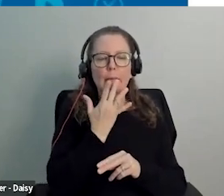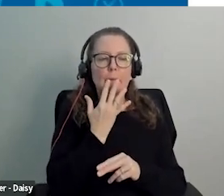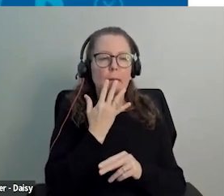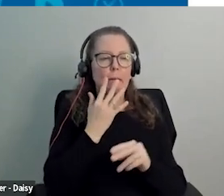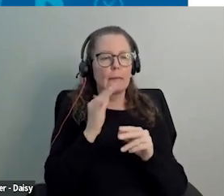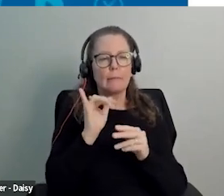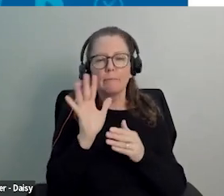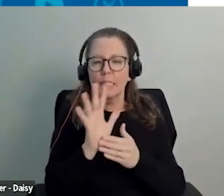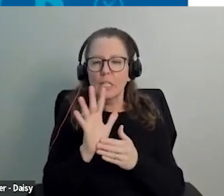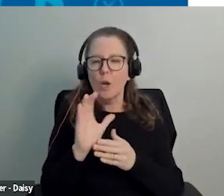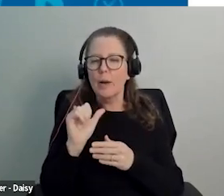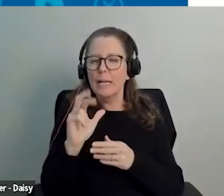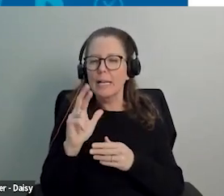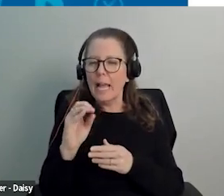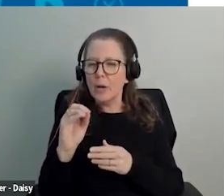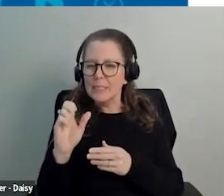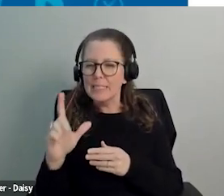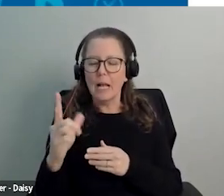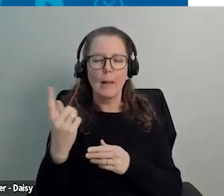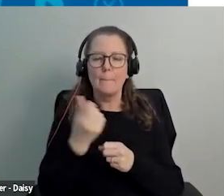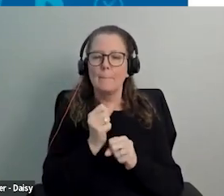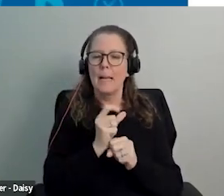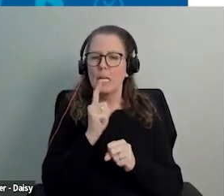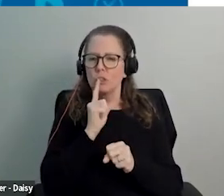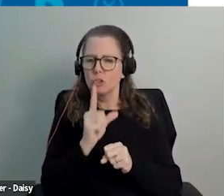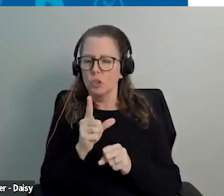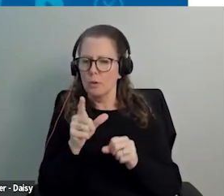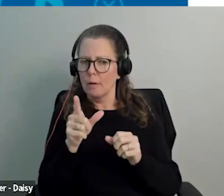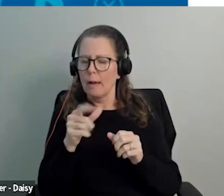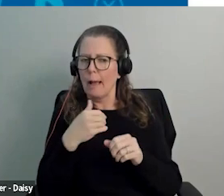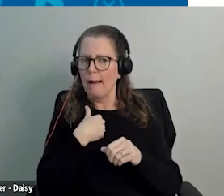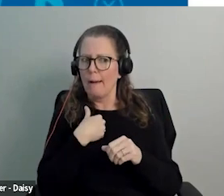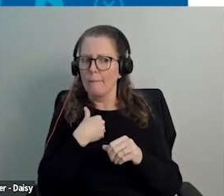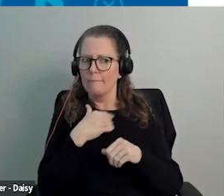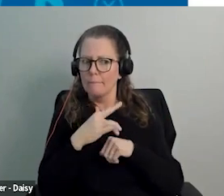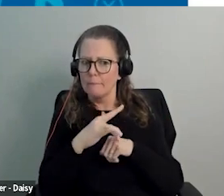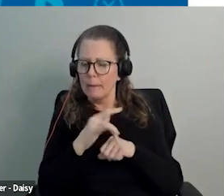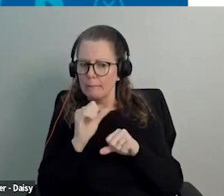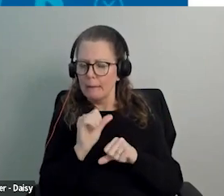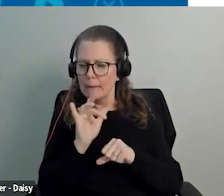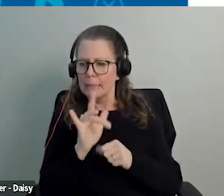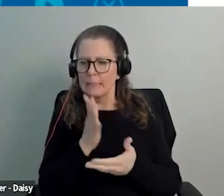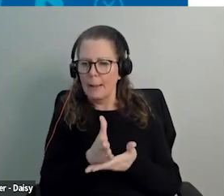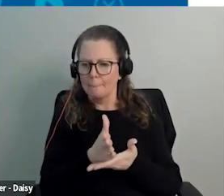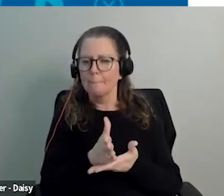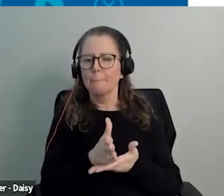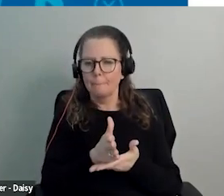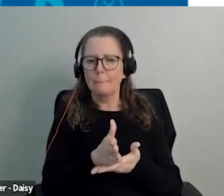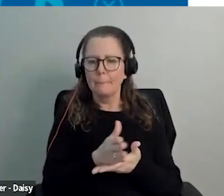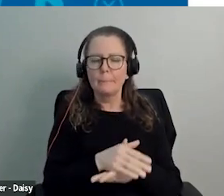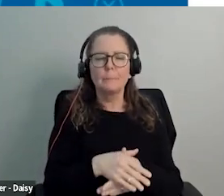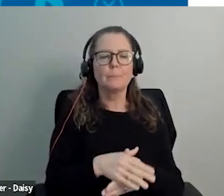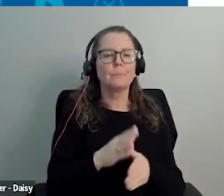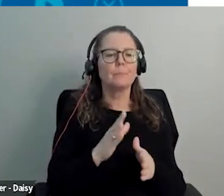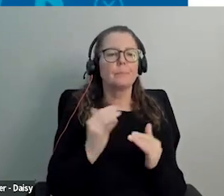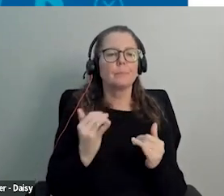a video, just make sure that there's options for people to stop that if they'd like. And finally, work samples.